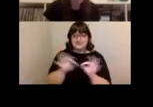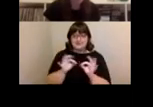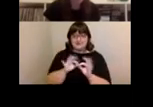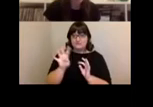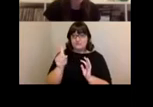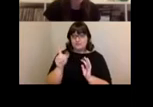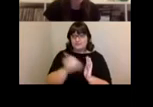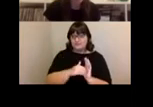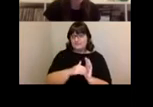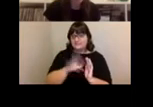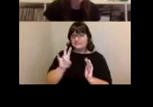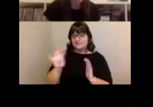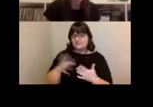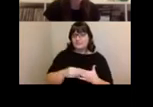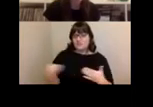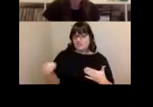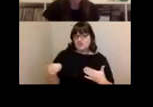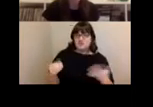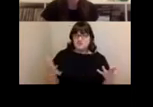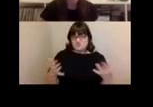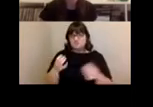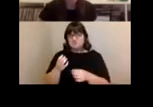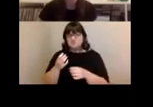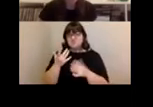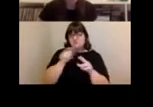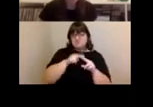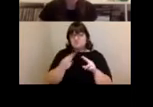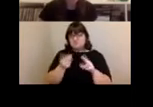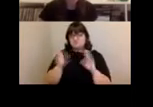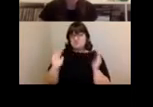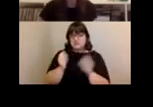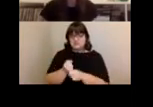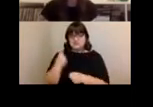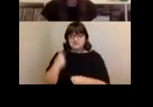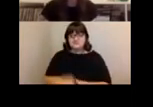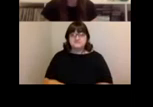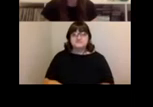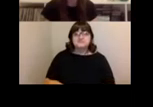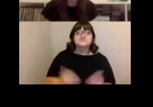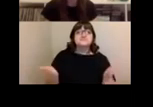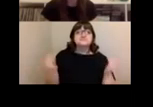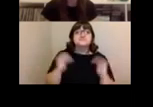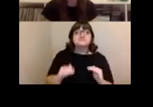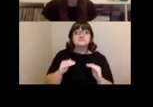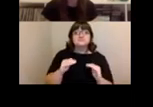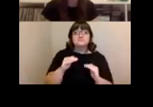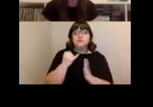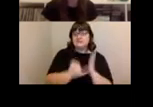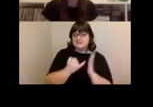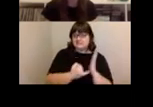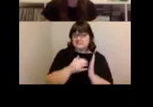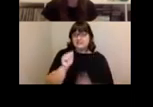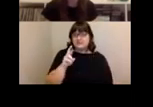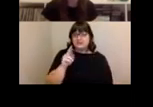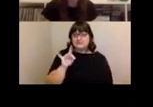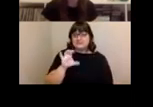$41,074, which is actually a little lower than the previous year. In artistic, here you see the grants that